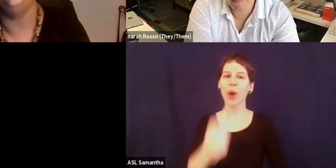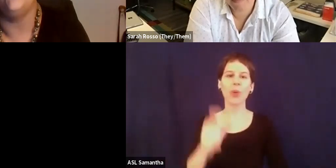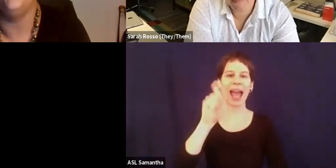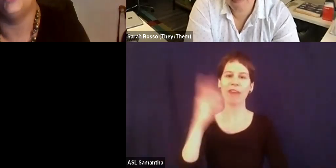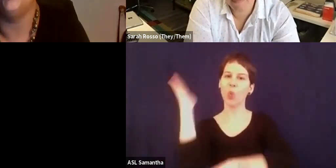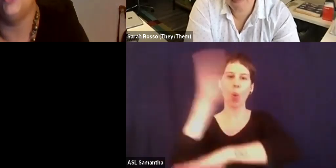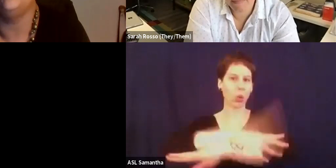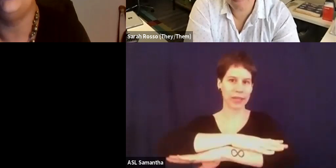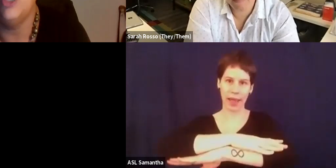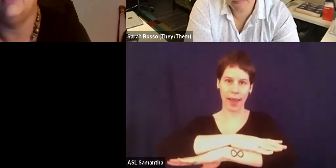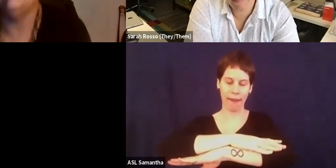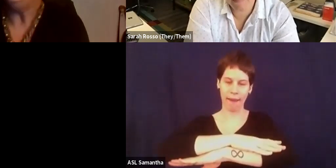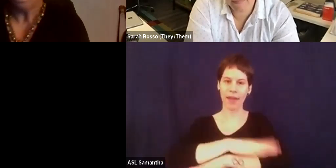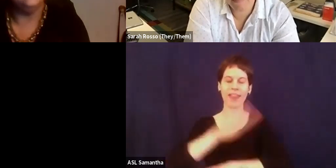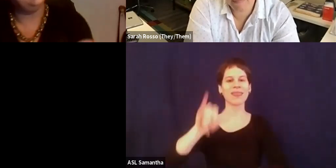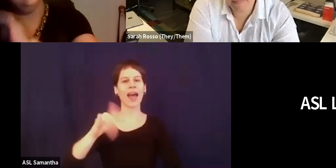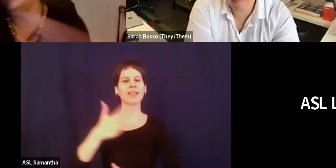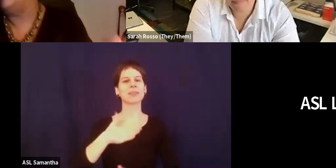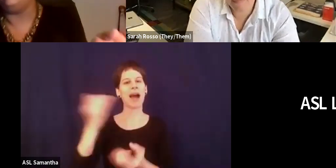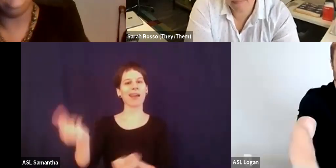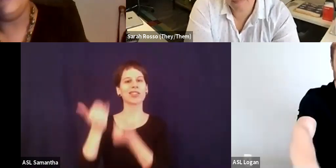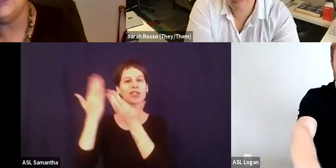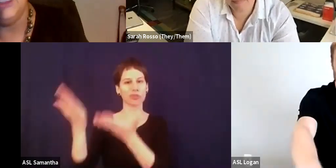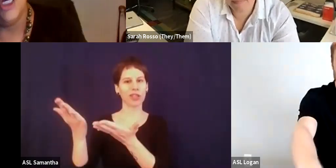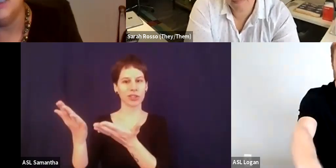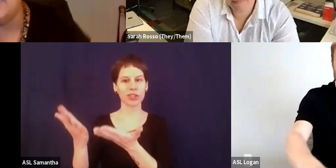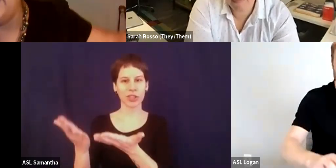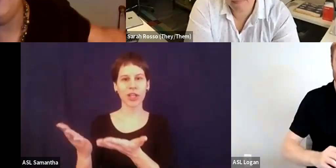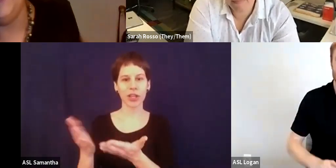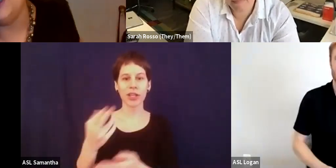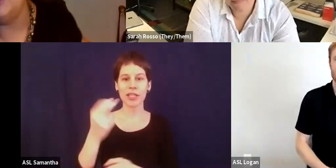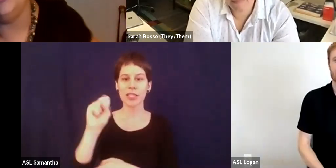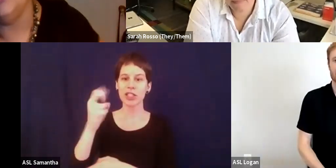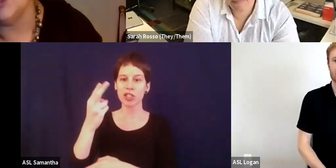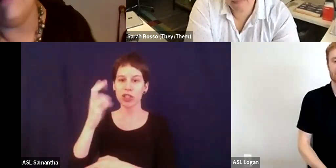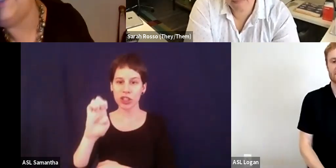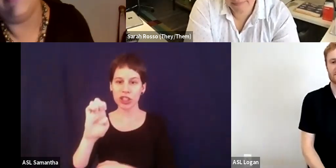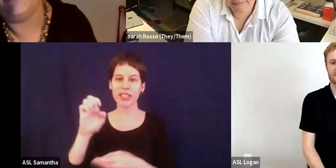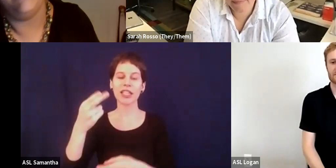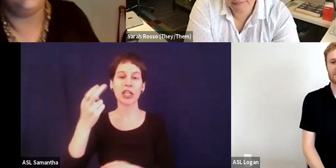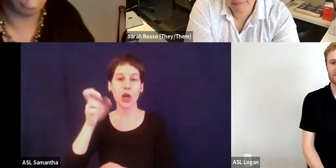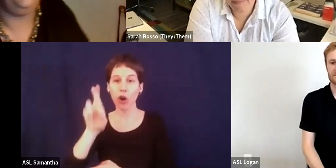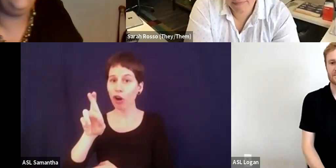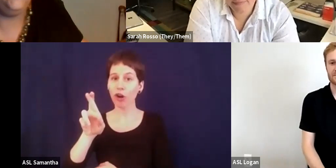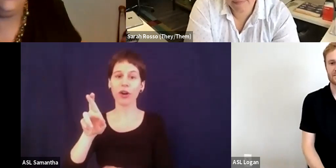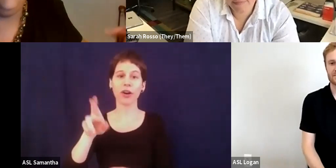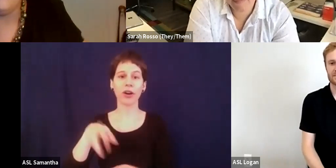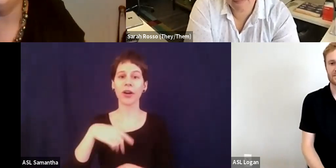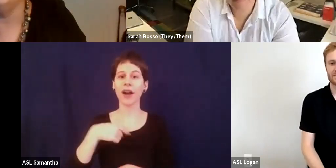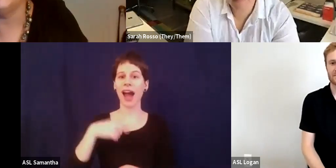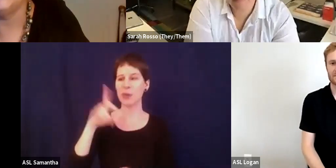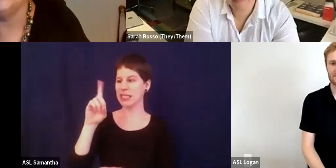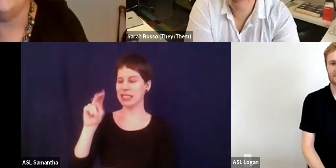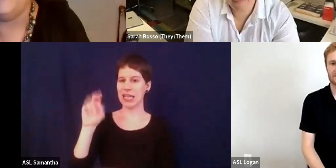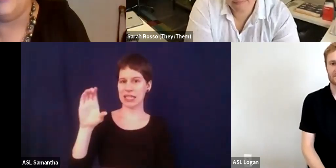have to do the work all the time. That's why I always put she, her. I make people go do the work. I was at the DNC and people were like, when I